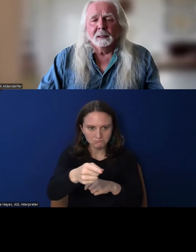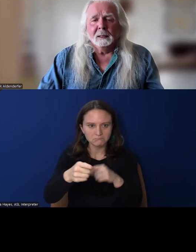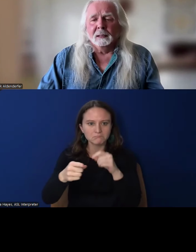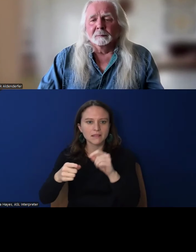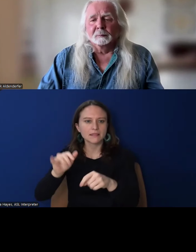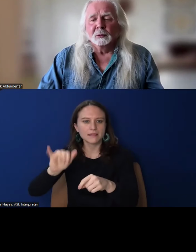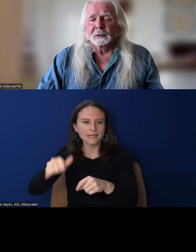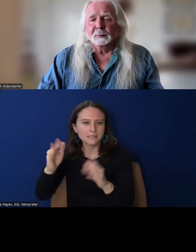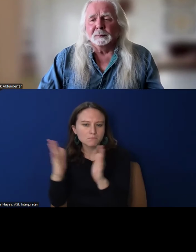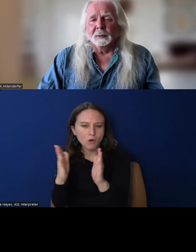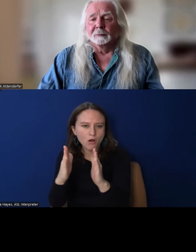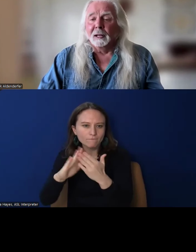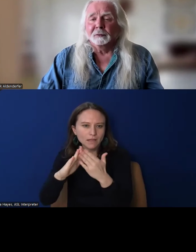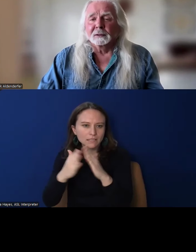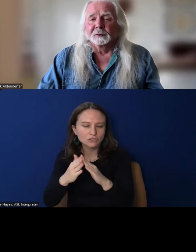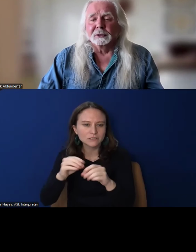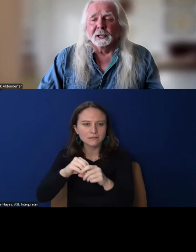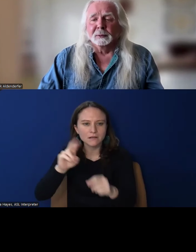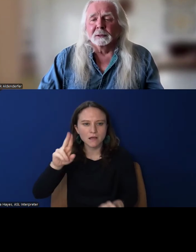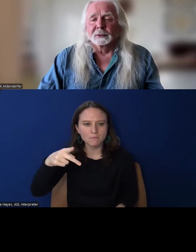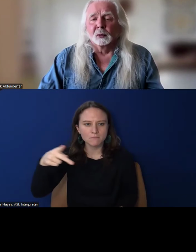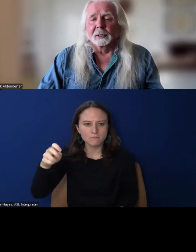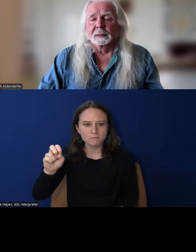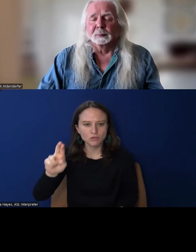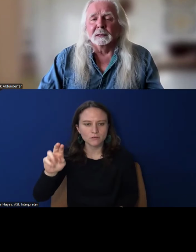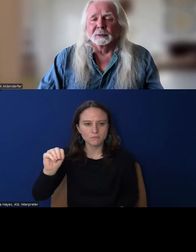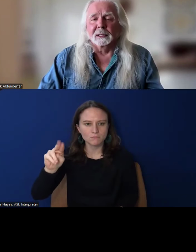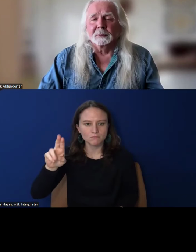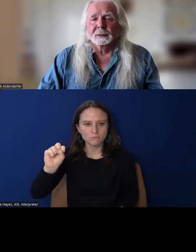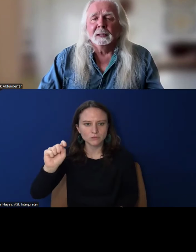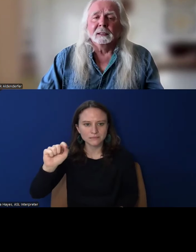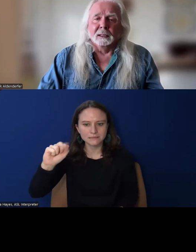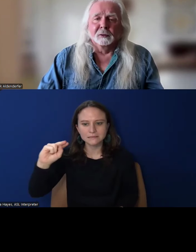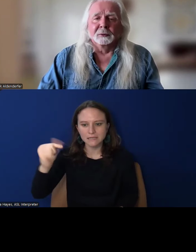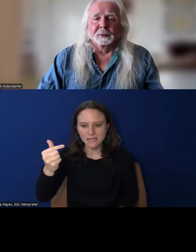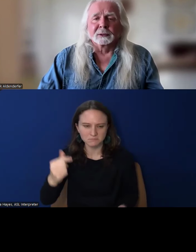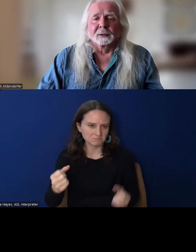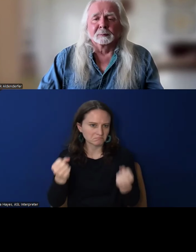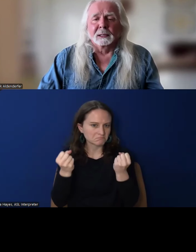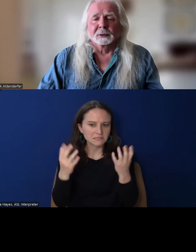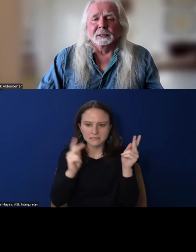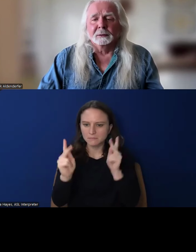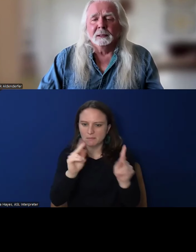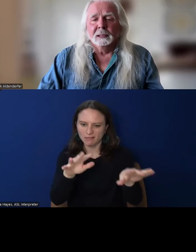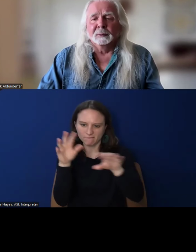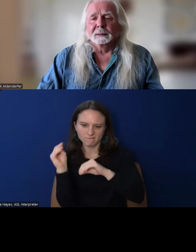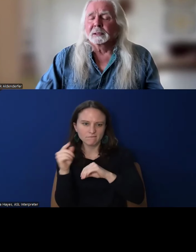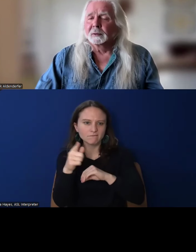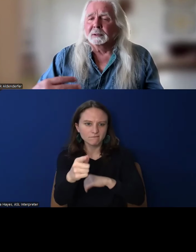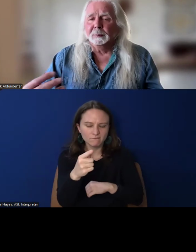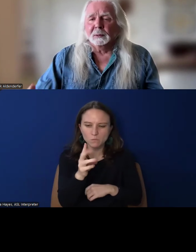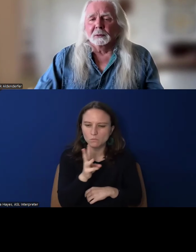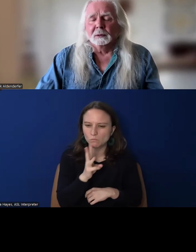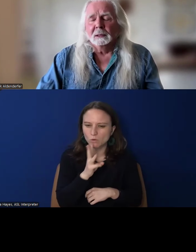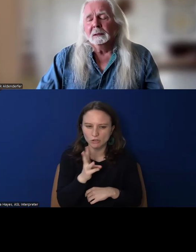Nepal. Most of the people have left this village now because water has become scarce. They live on the other side of the mountain here. But this is a